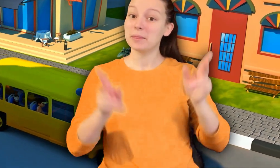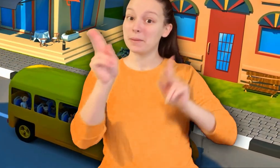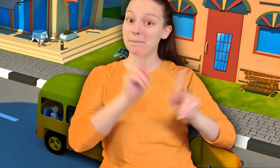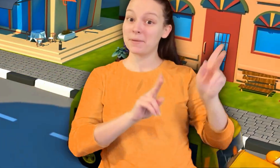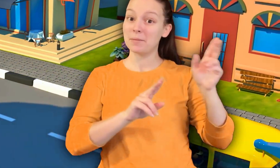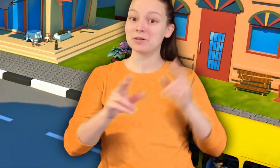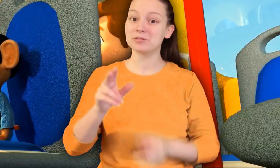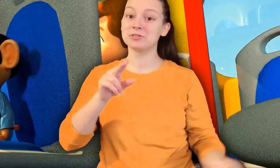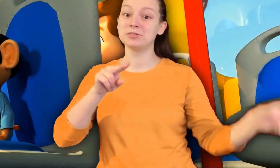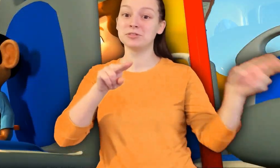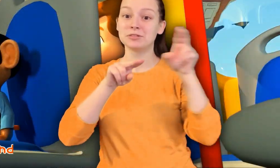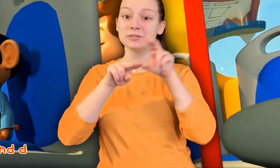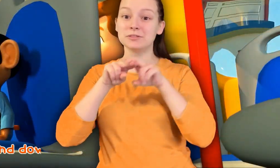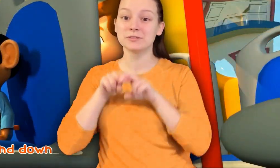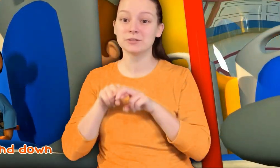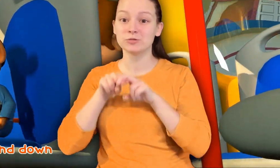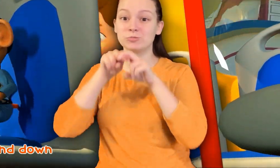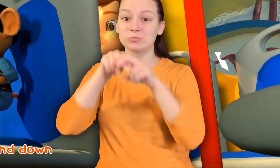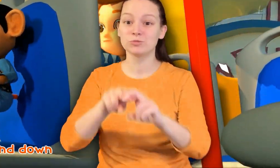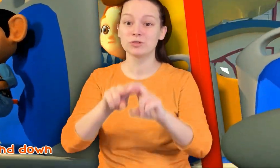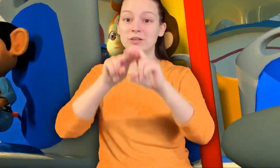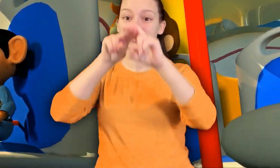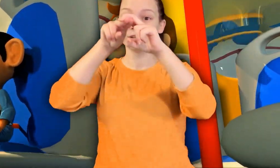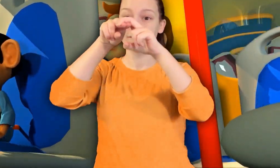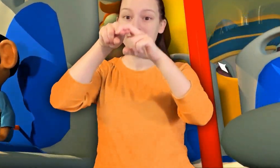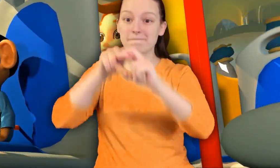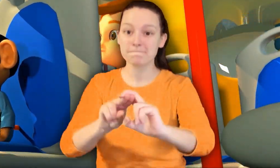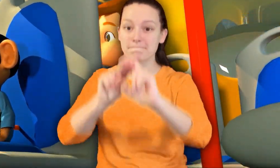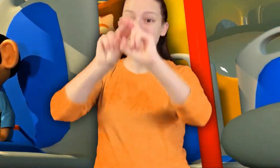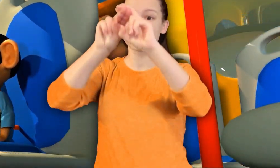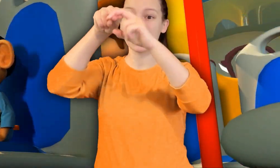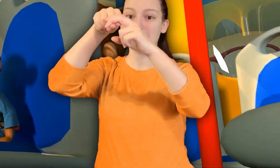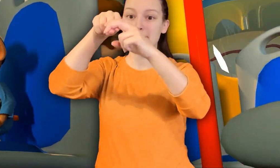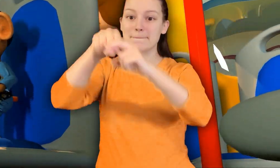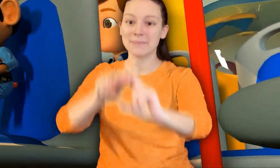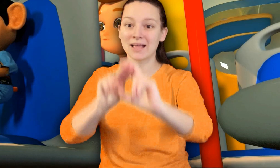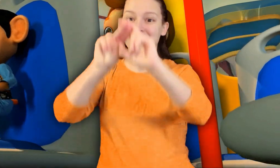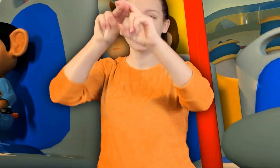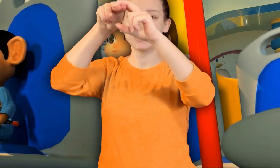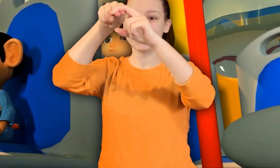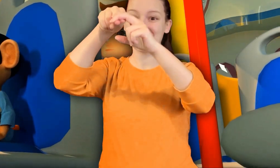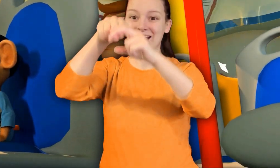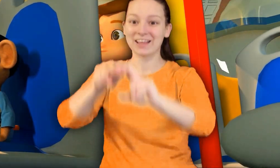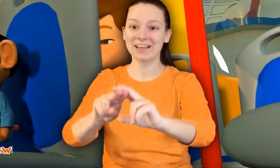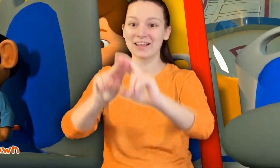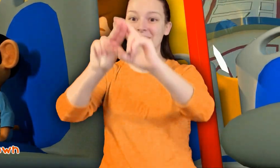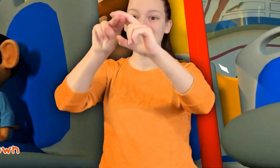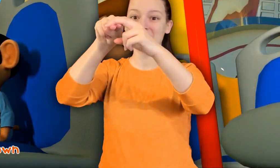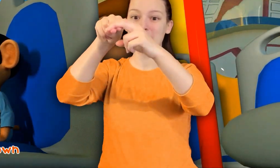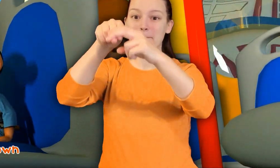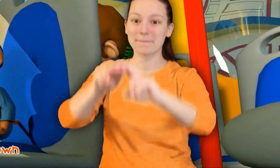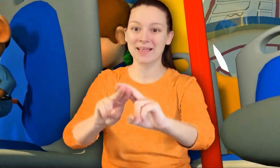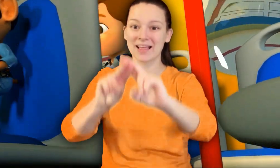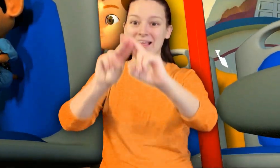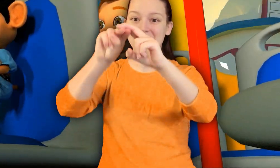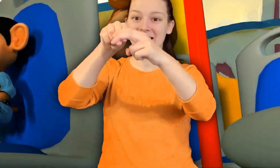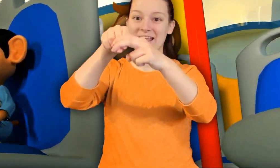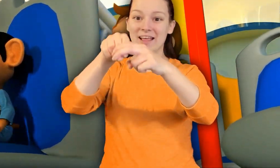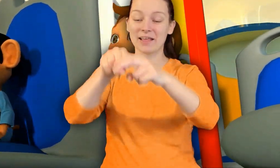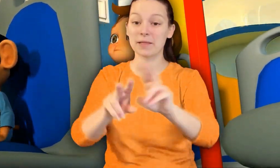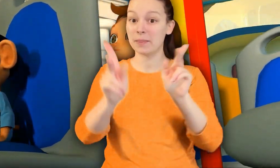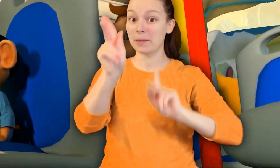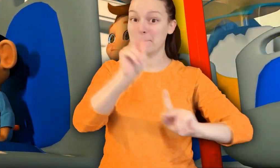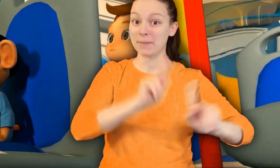The people on the bus go up and down, up and down, up